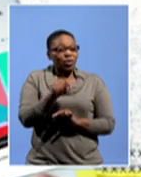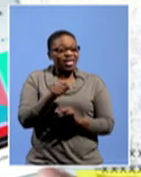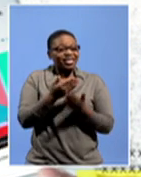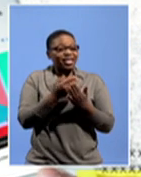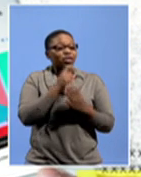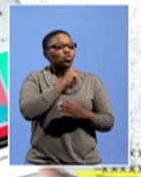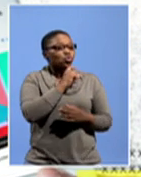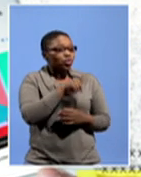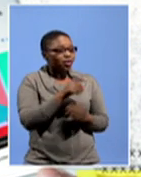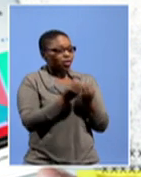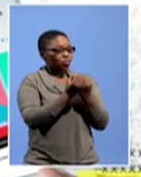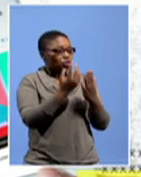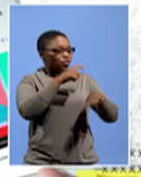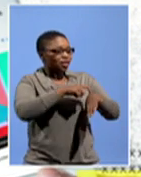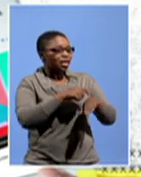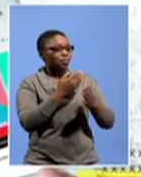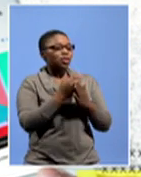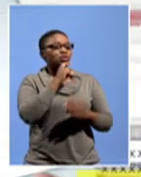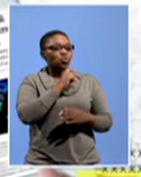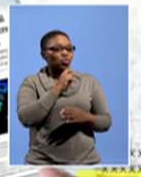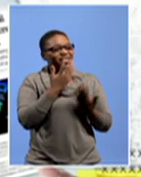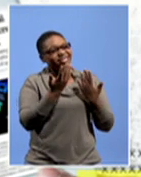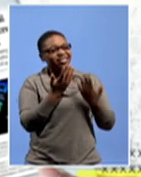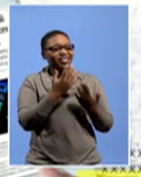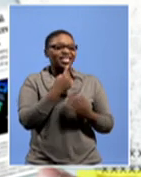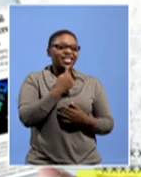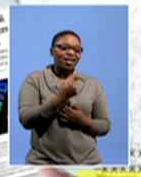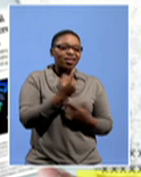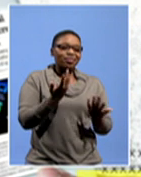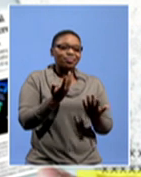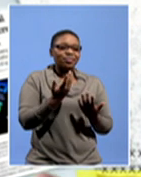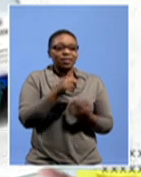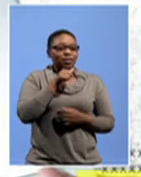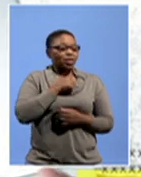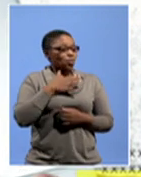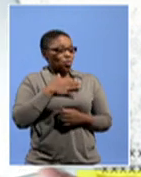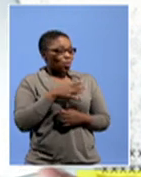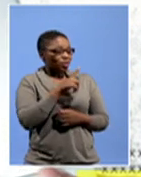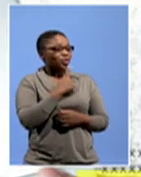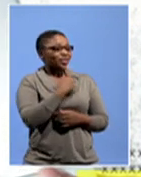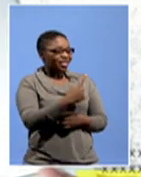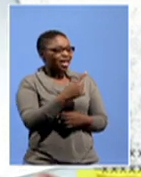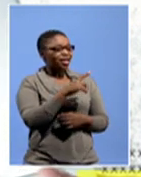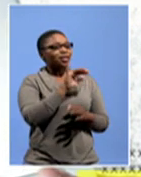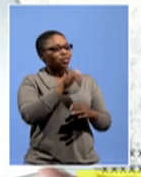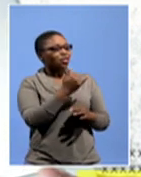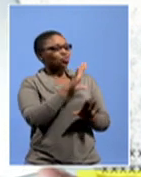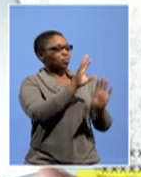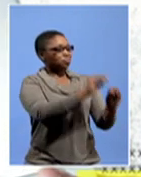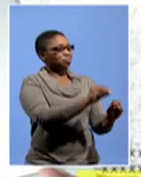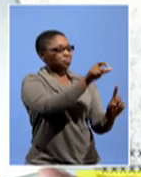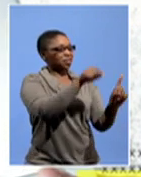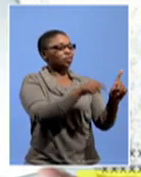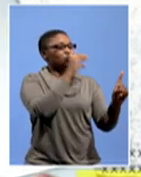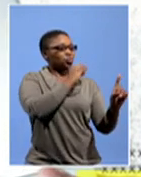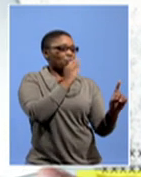can be used, and most often are used as a modern form of censorship to say, we don't like what you're saying, be quiet, be quiet, be quiet. You're Stratcom, you're an